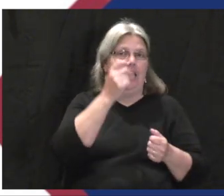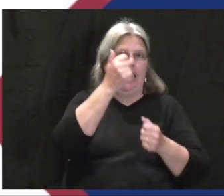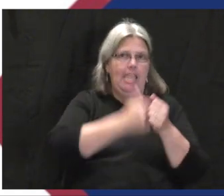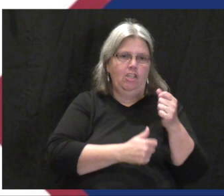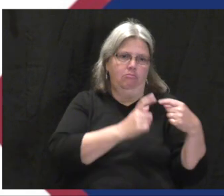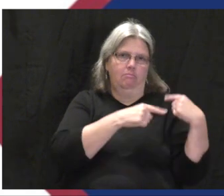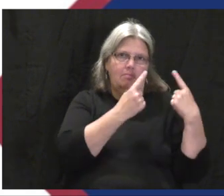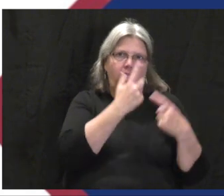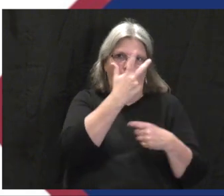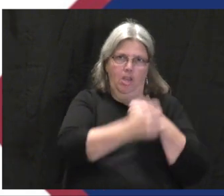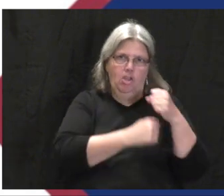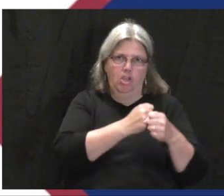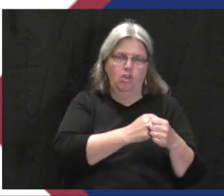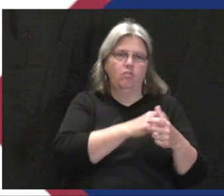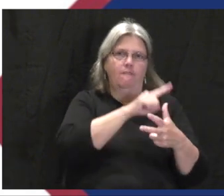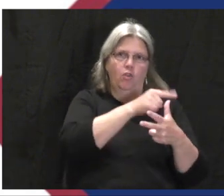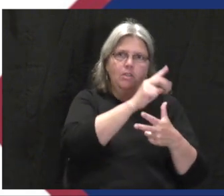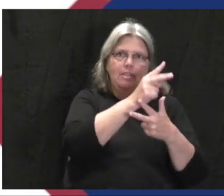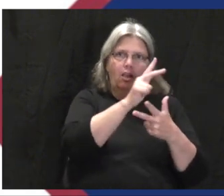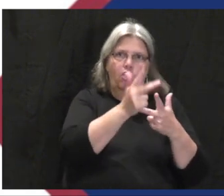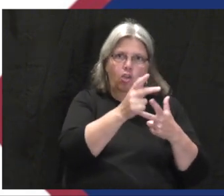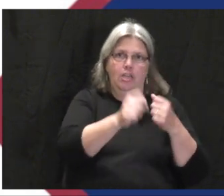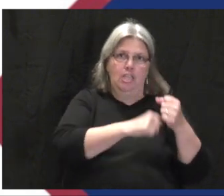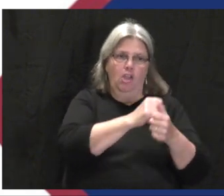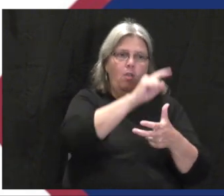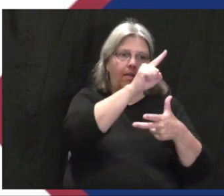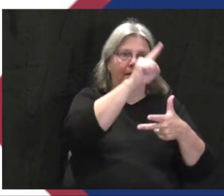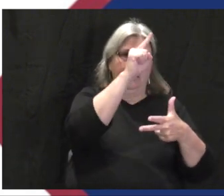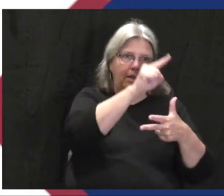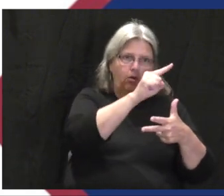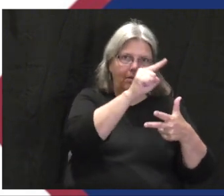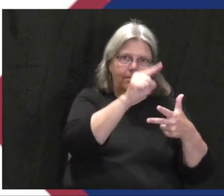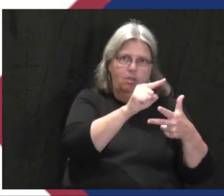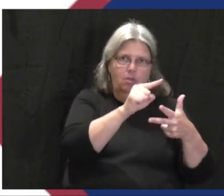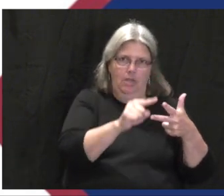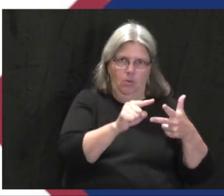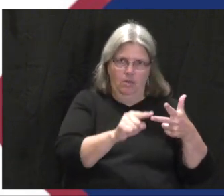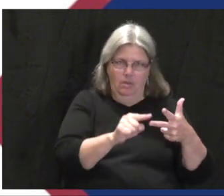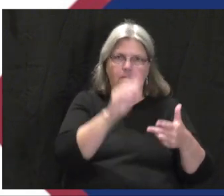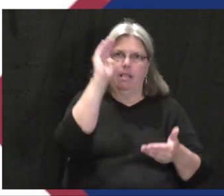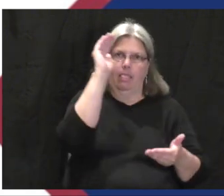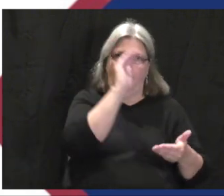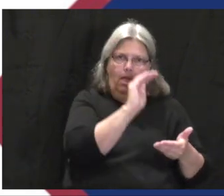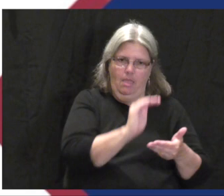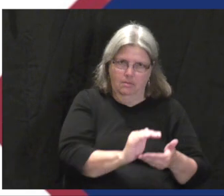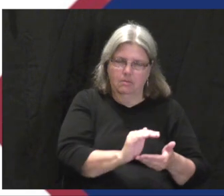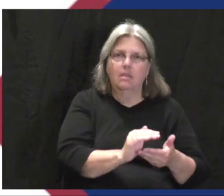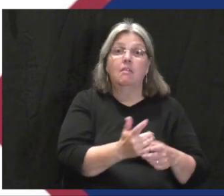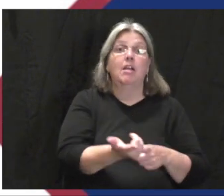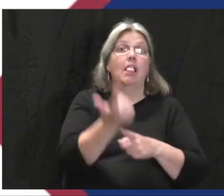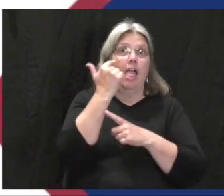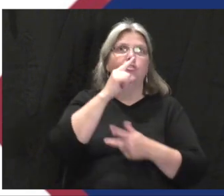years, we've decreased the in-school suspension. There was a very large decrease last year